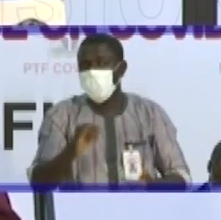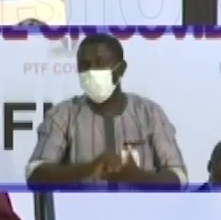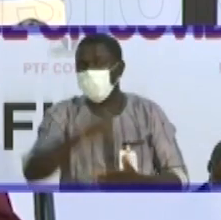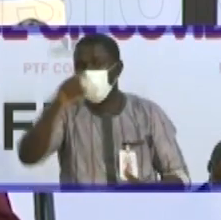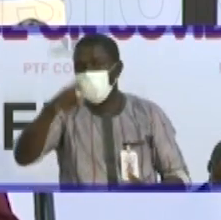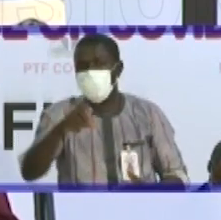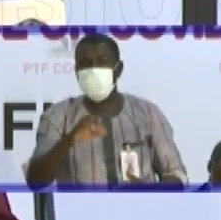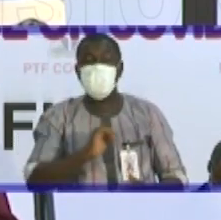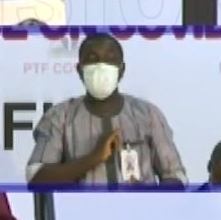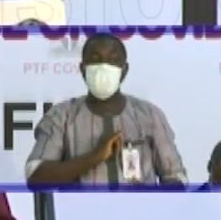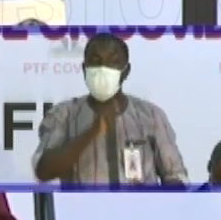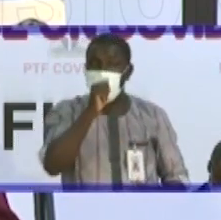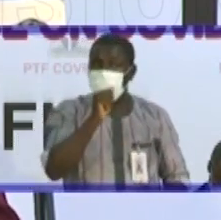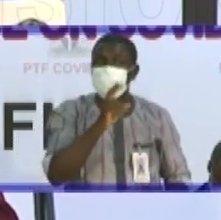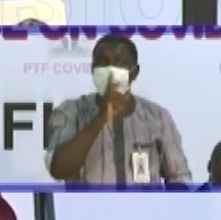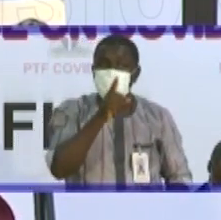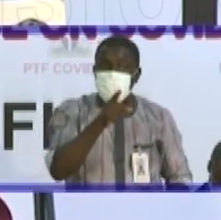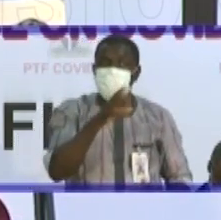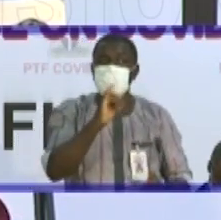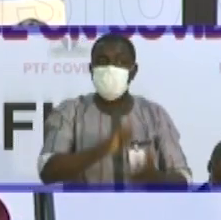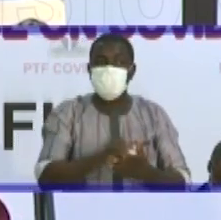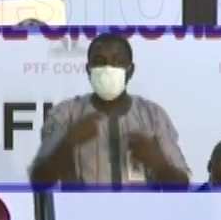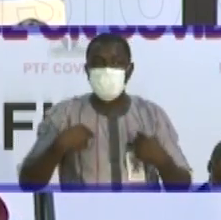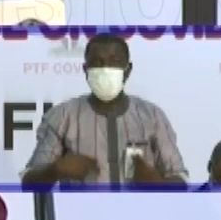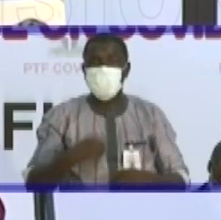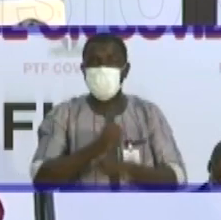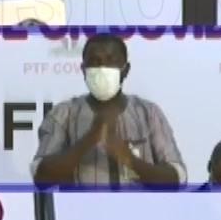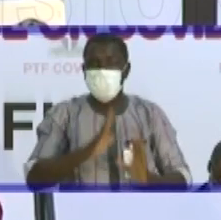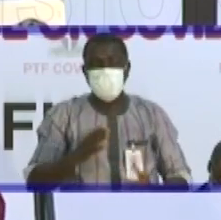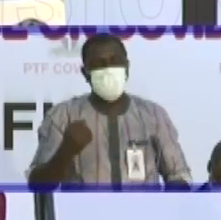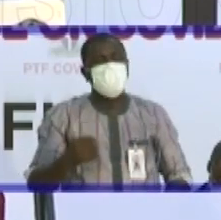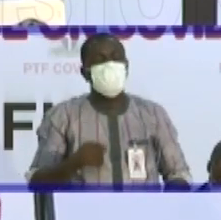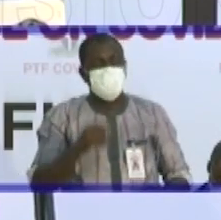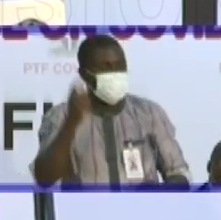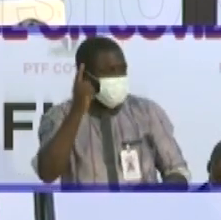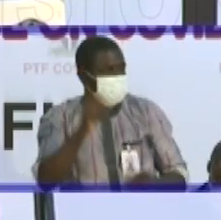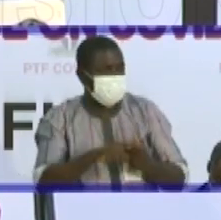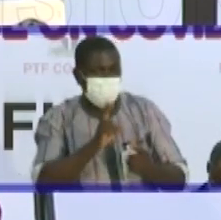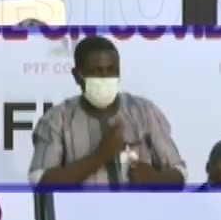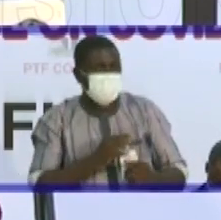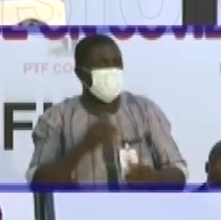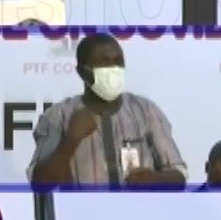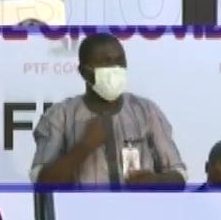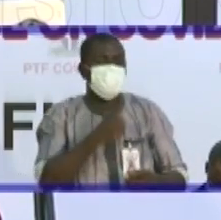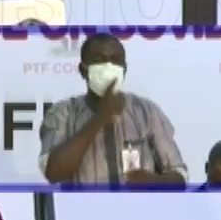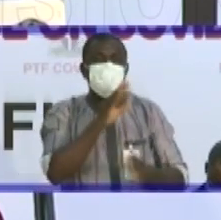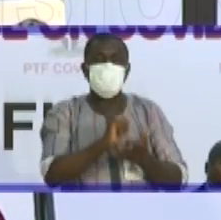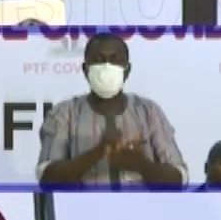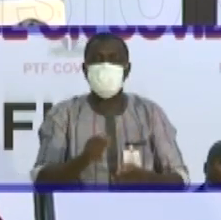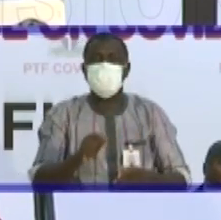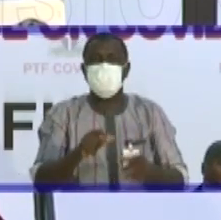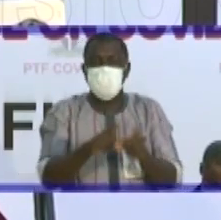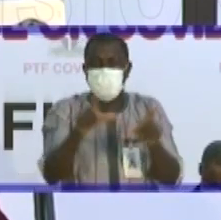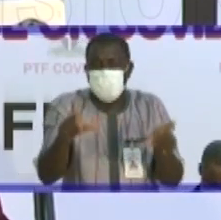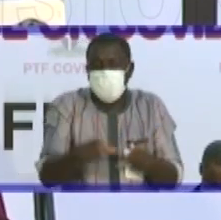our health workers are listening to us. We are exploring the possibility of procuring from local manufacturers because some manufacturers have come